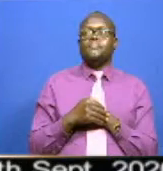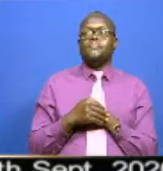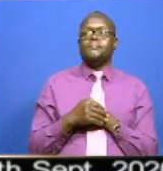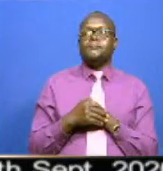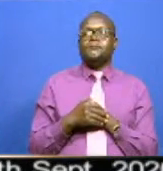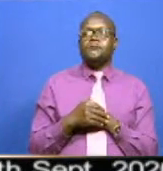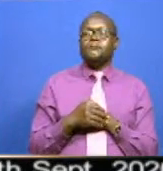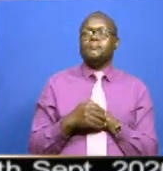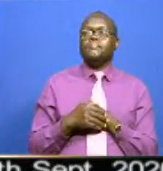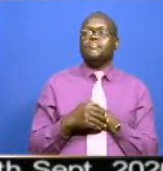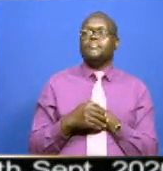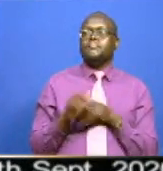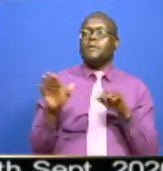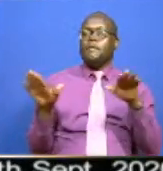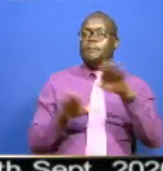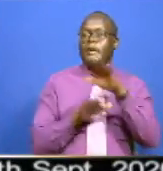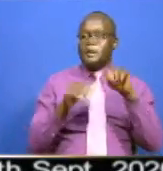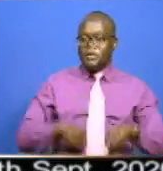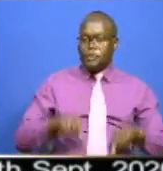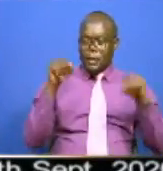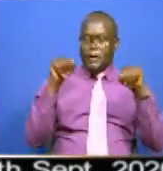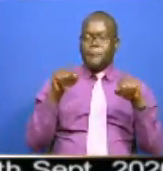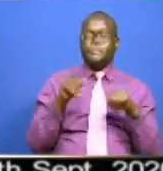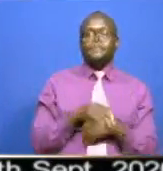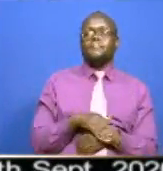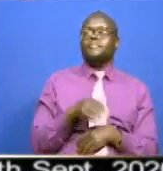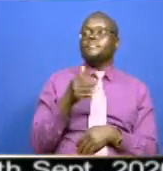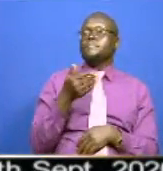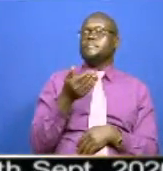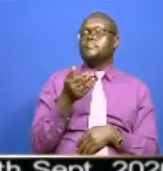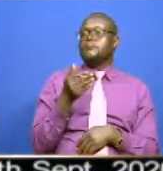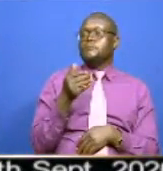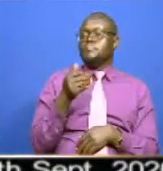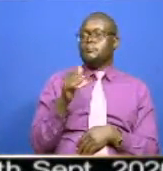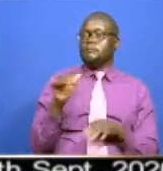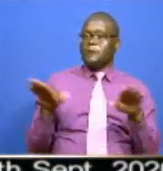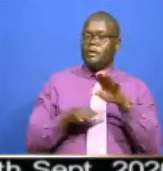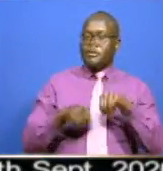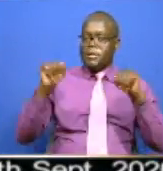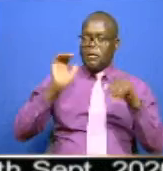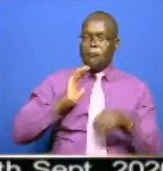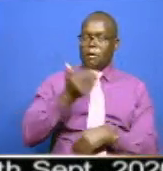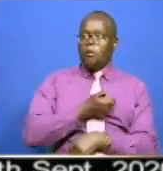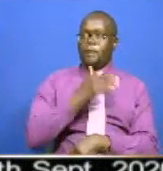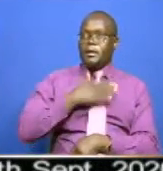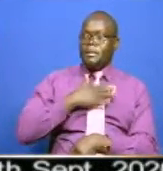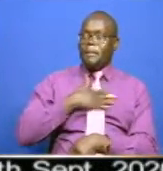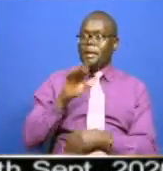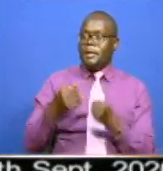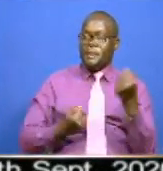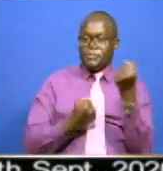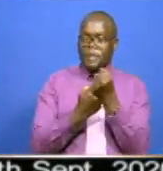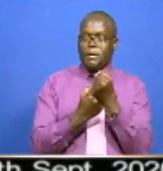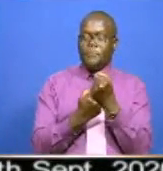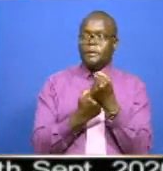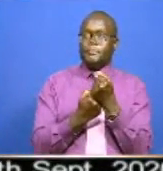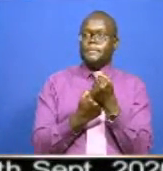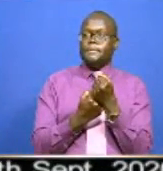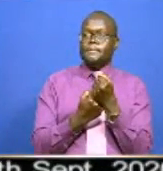Dr. Amoro, the Vice Chair of my committee, to second